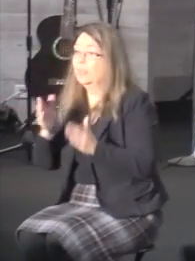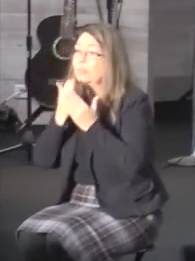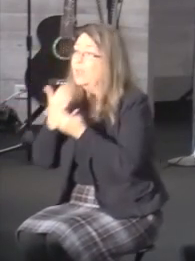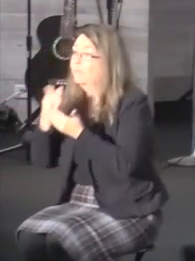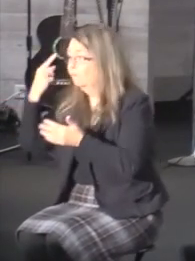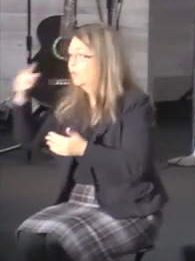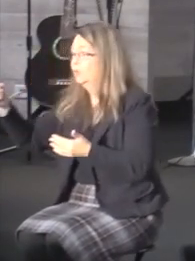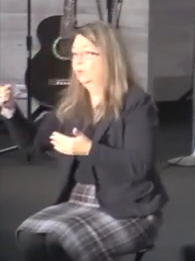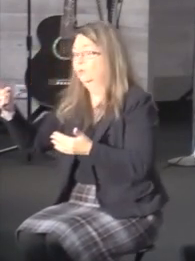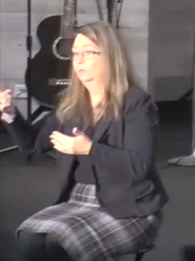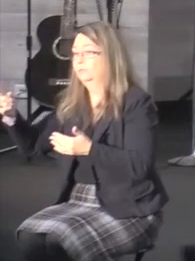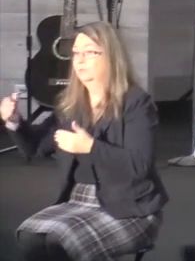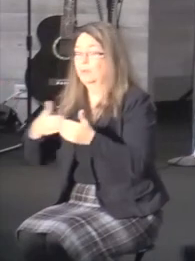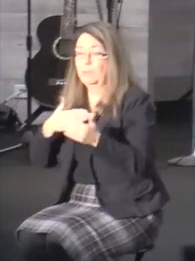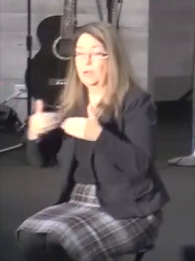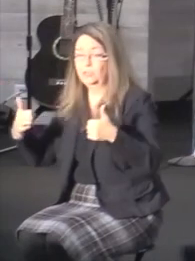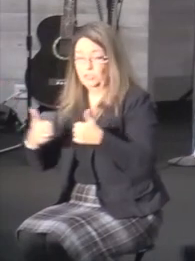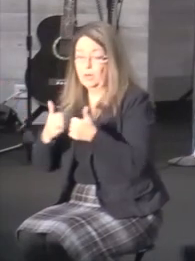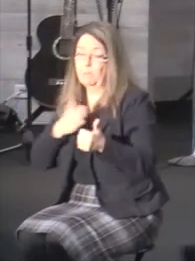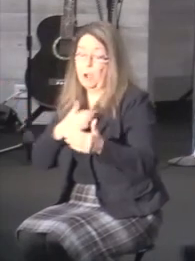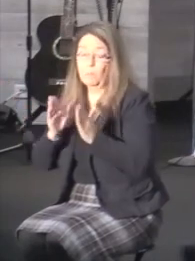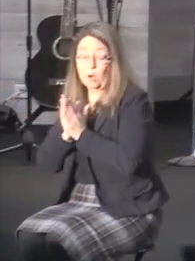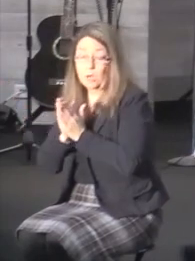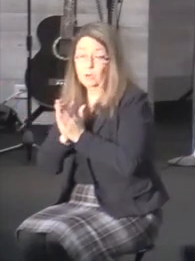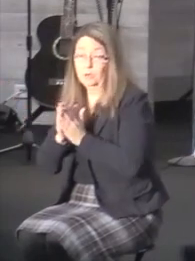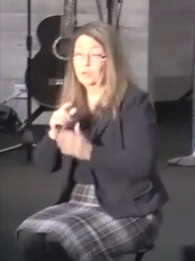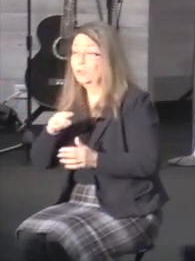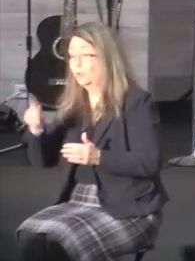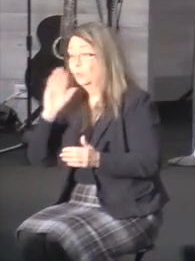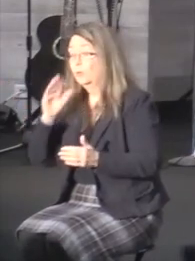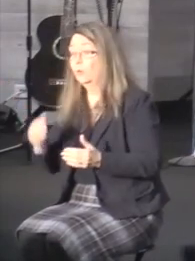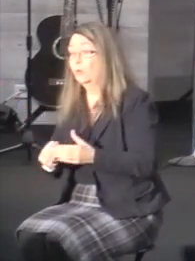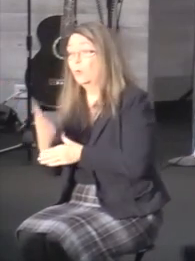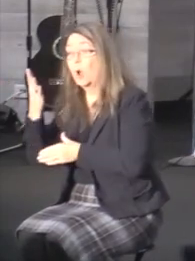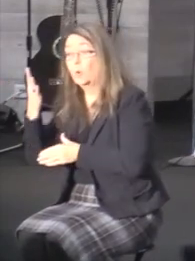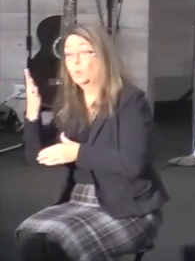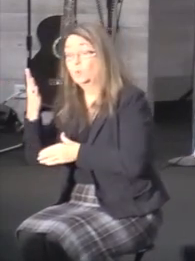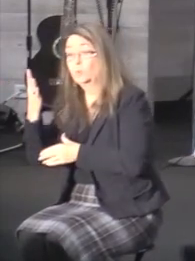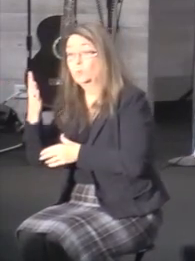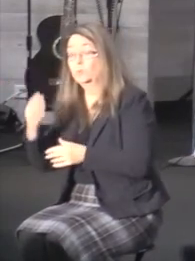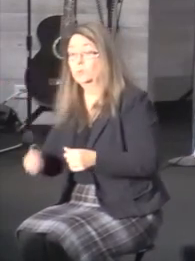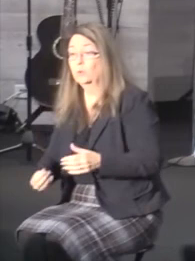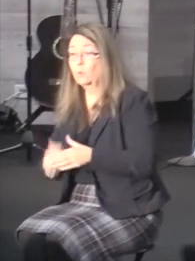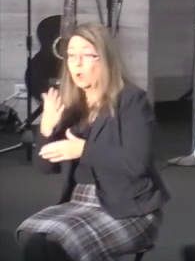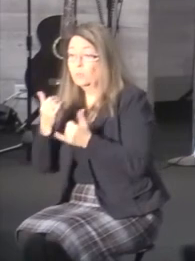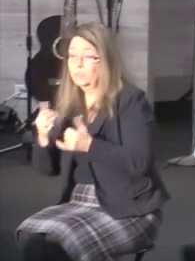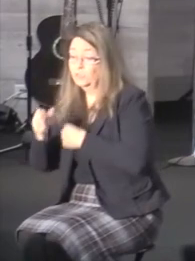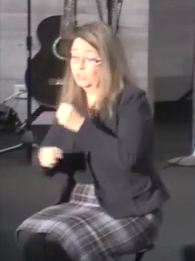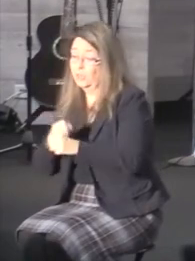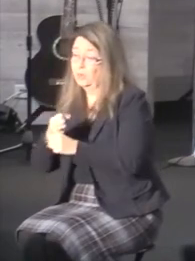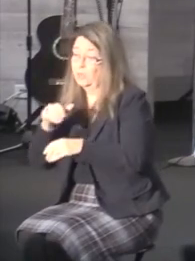you despite the challenges that you face, here's my prayer that you would grow. That you would grow this year in